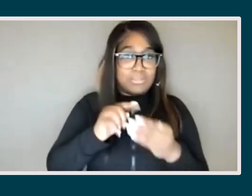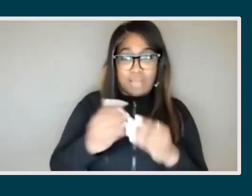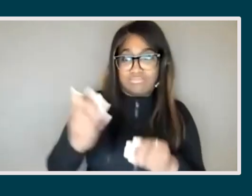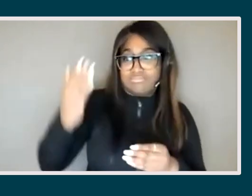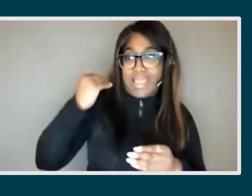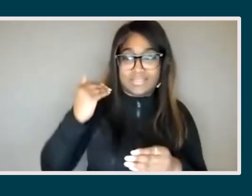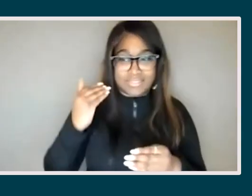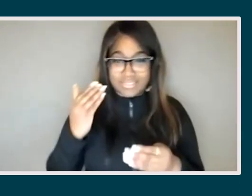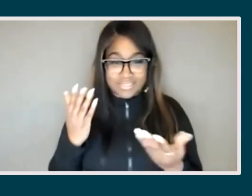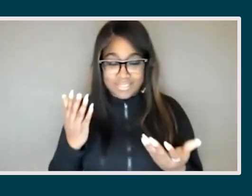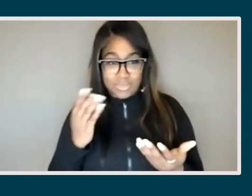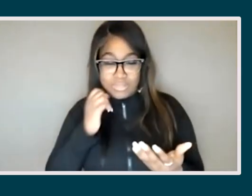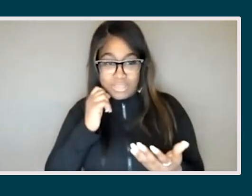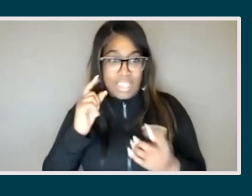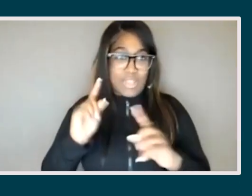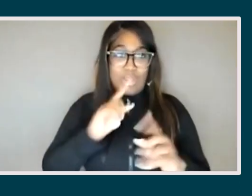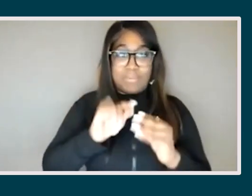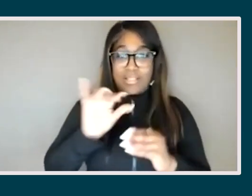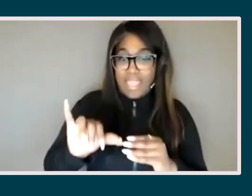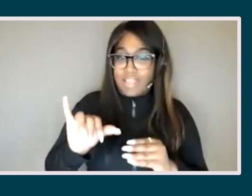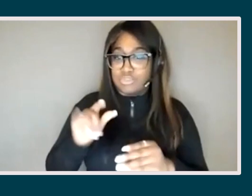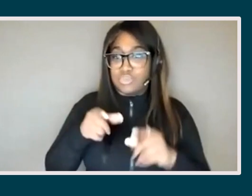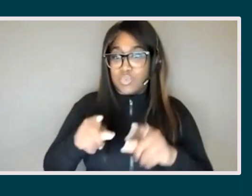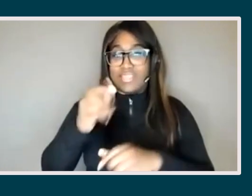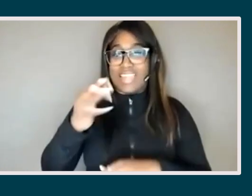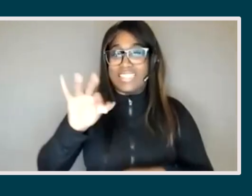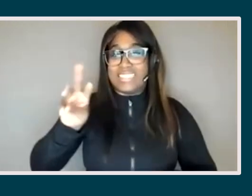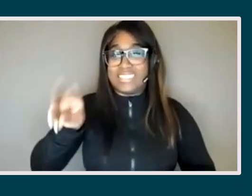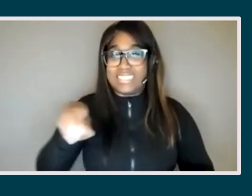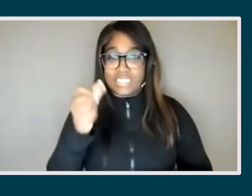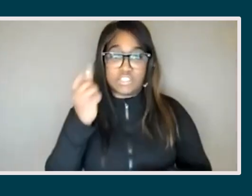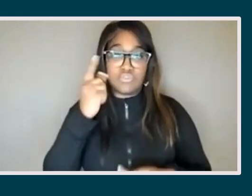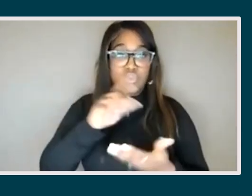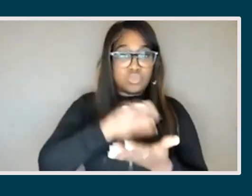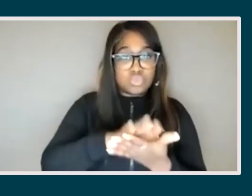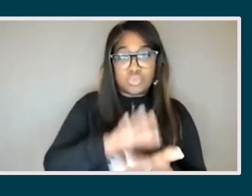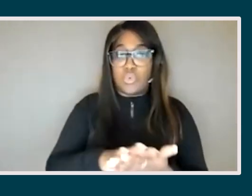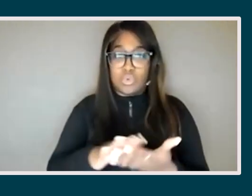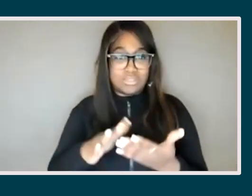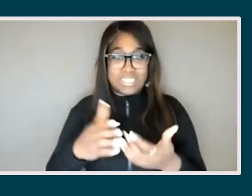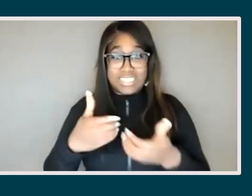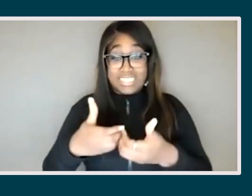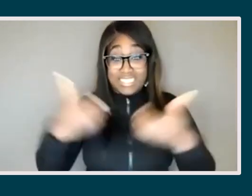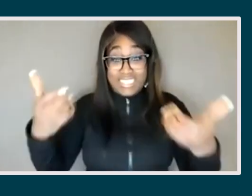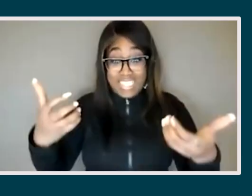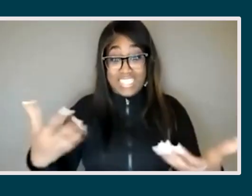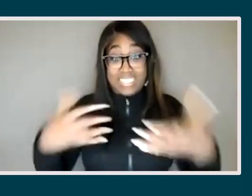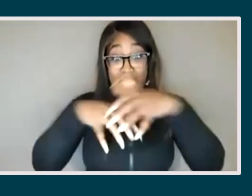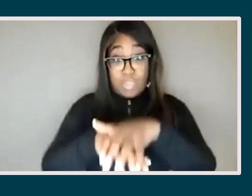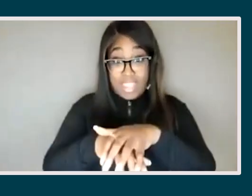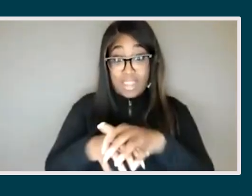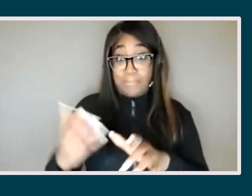during the 60s. The school in my community was desegregated in the late 60s,